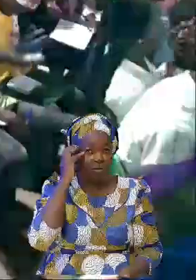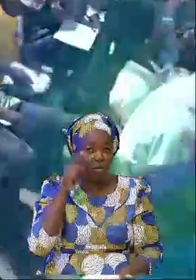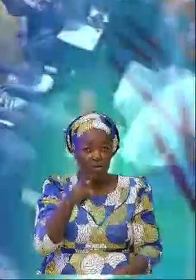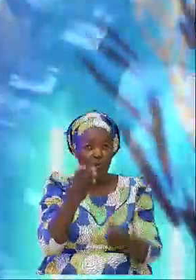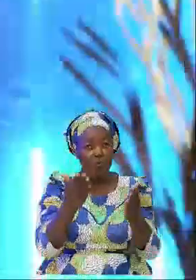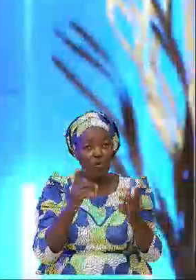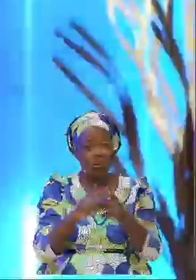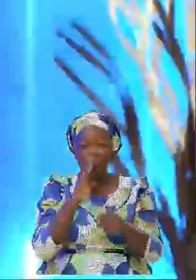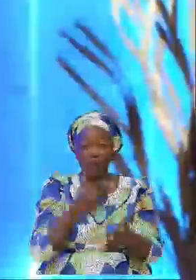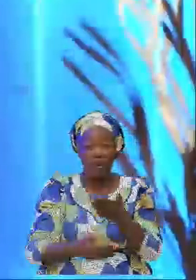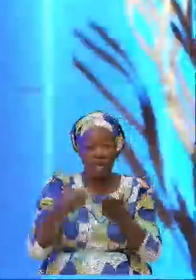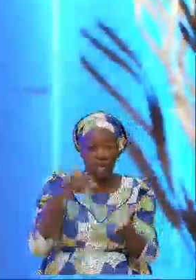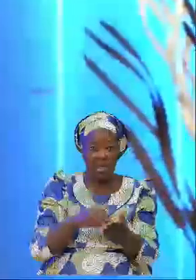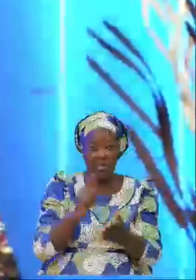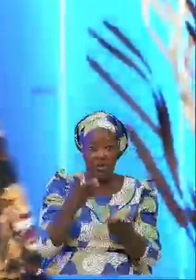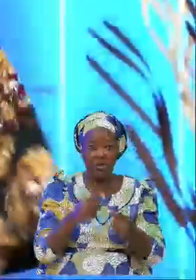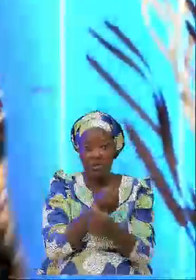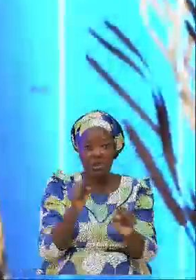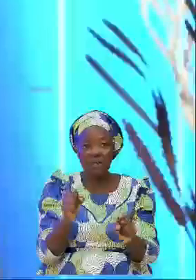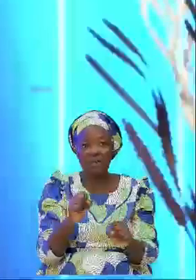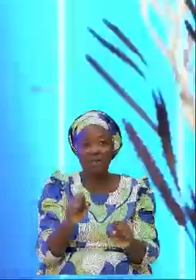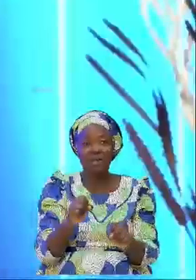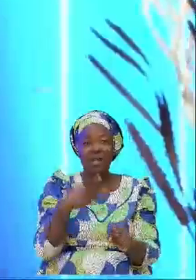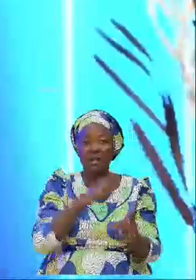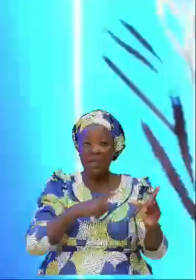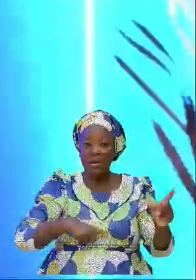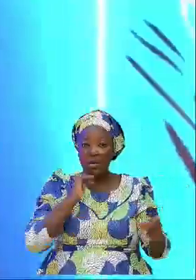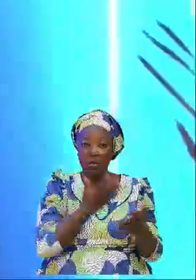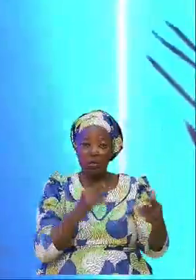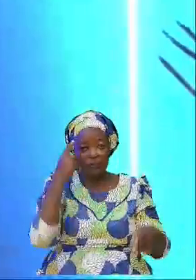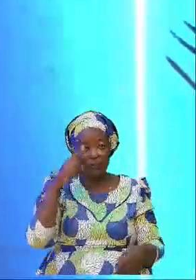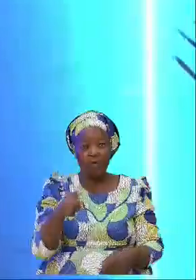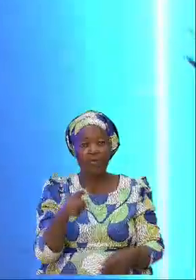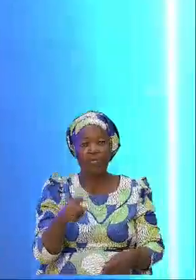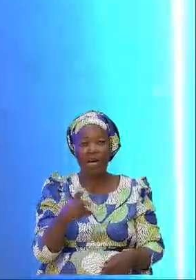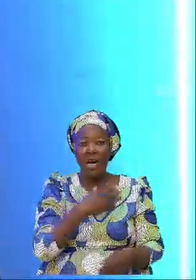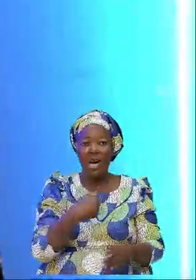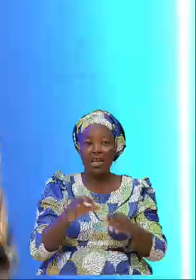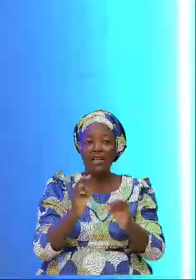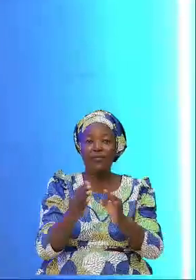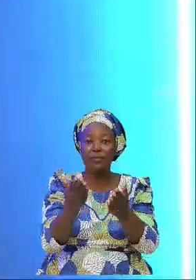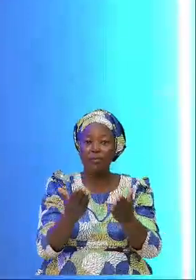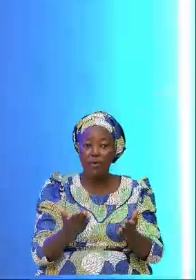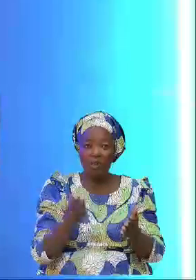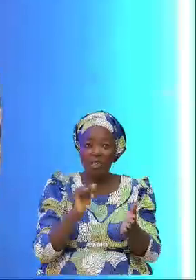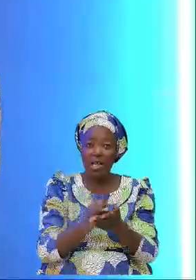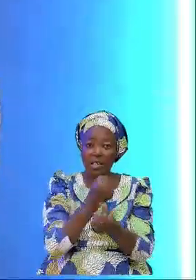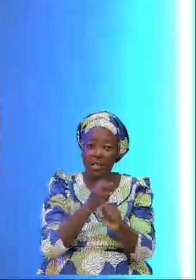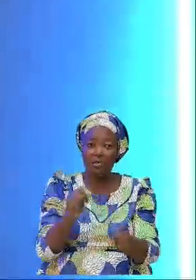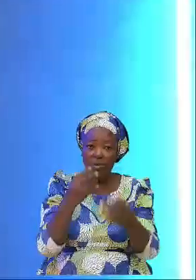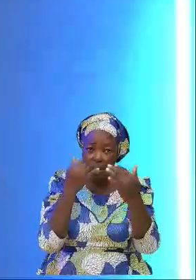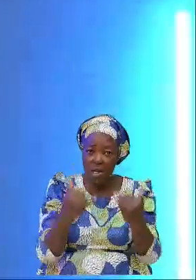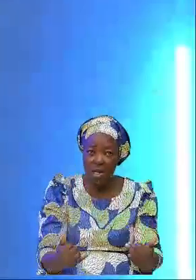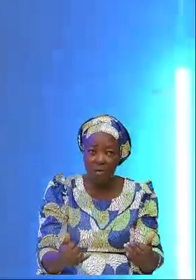Tonight, when you're here, you want to be saved, you want to be born again, the Lord is waiting for